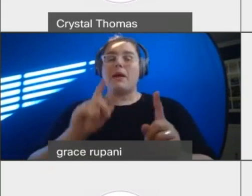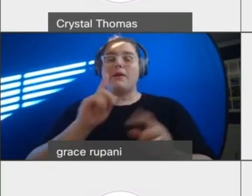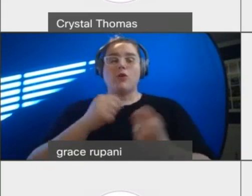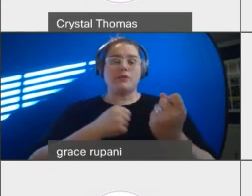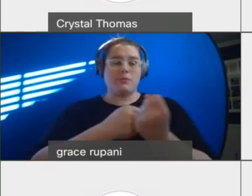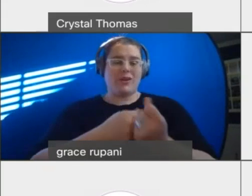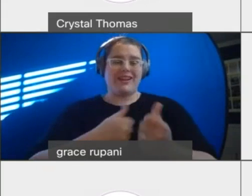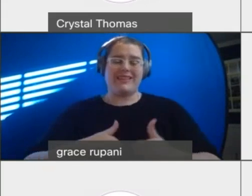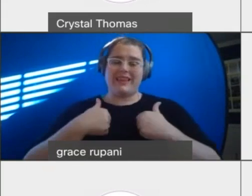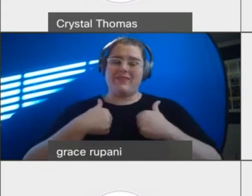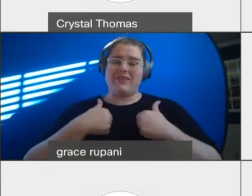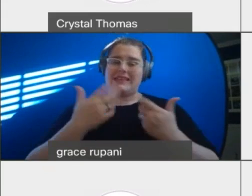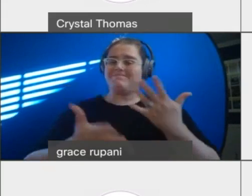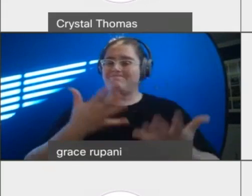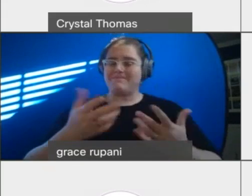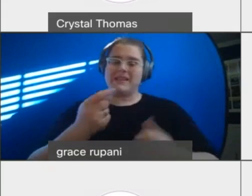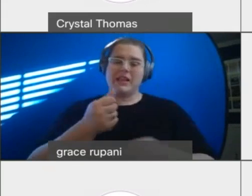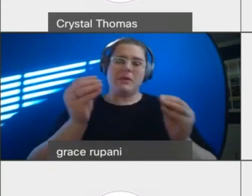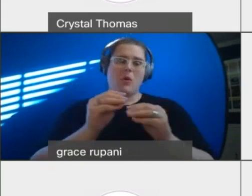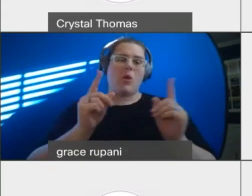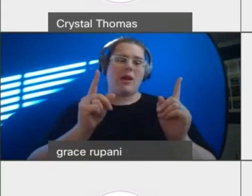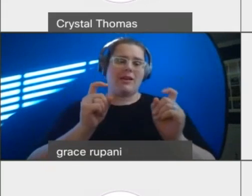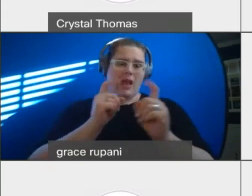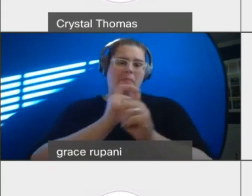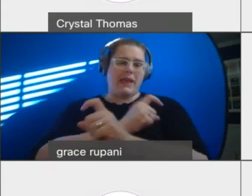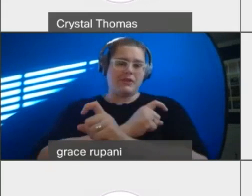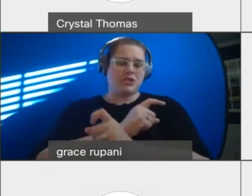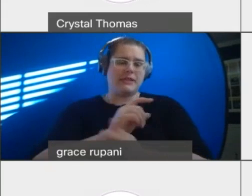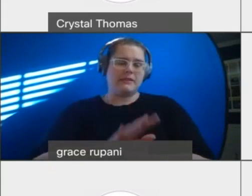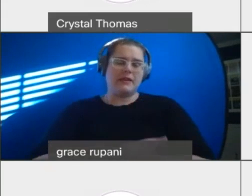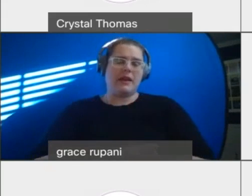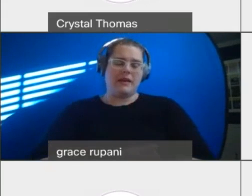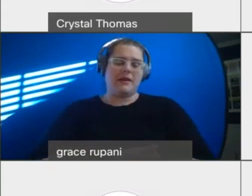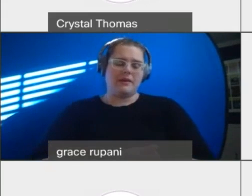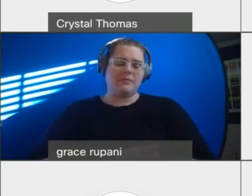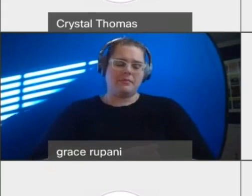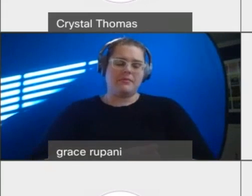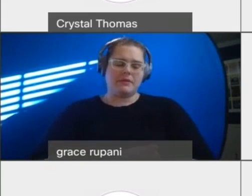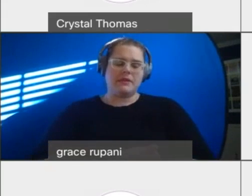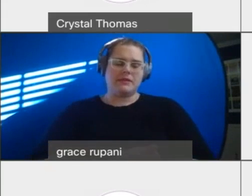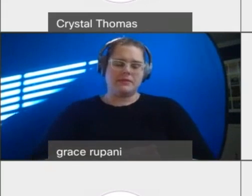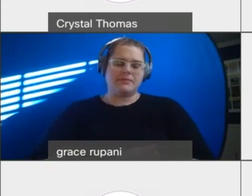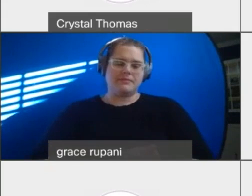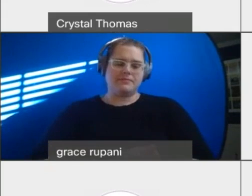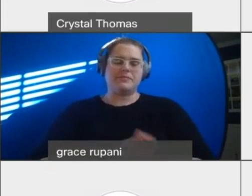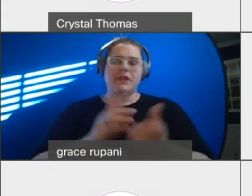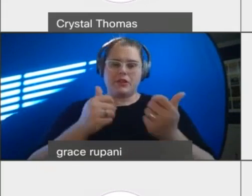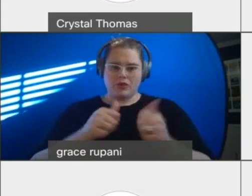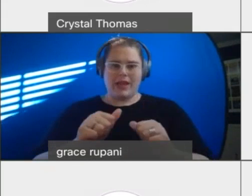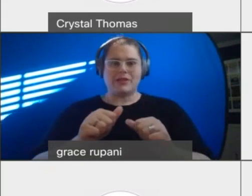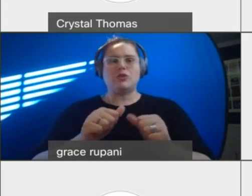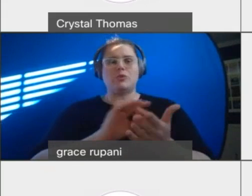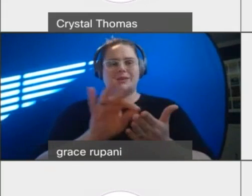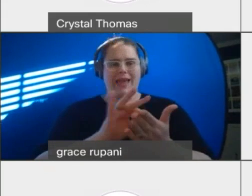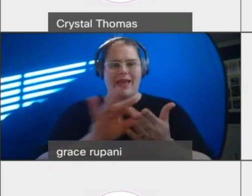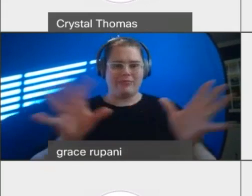little bit of complication in just basically getting the number of people, the staff that's going